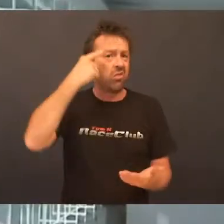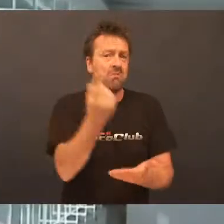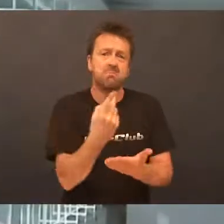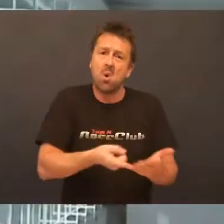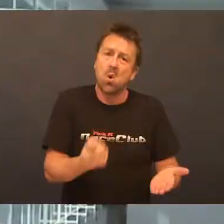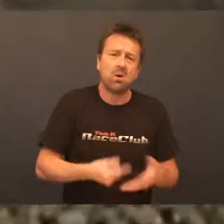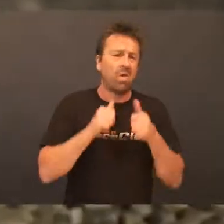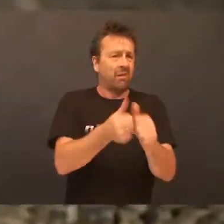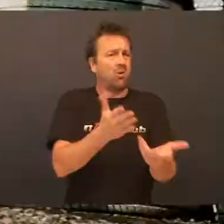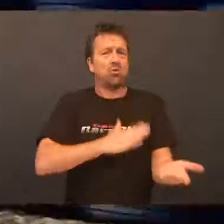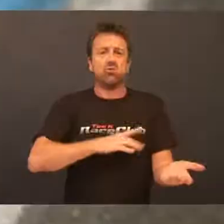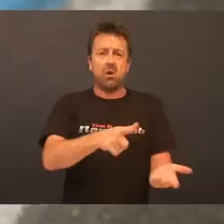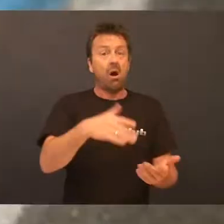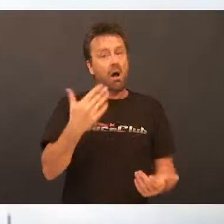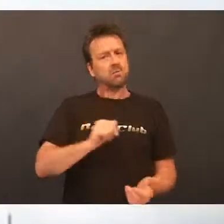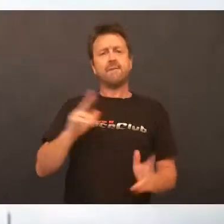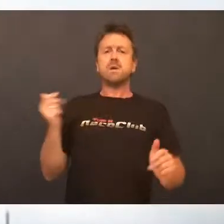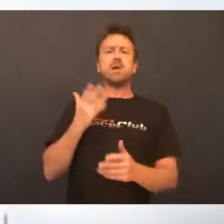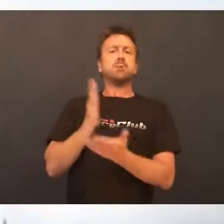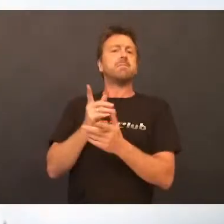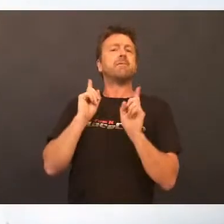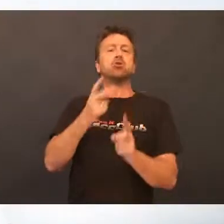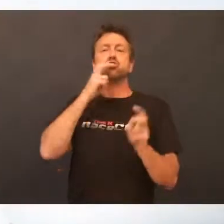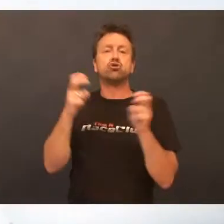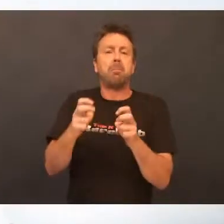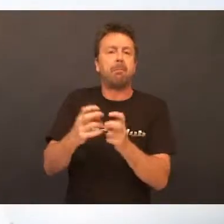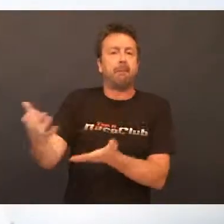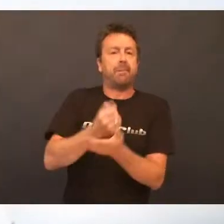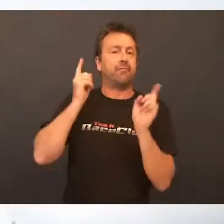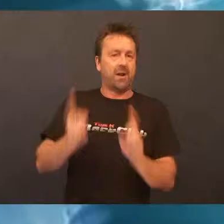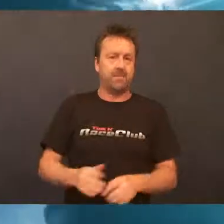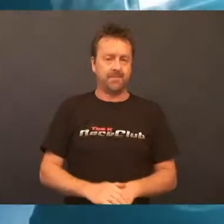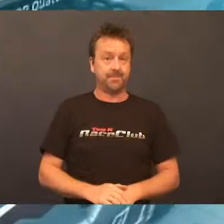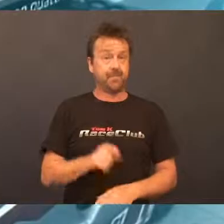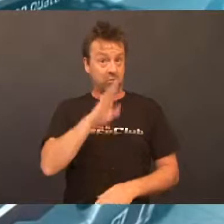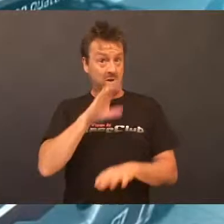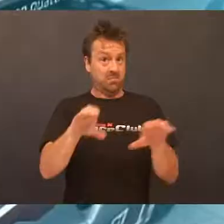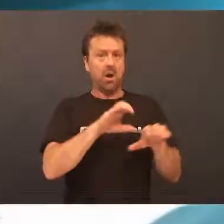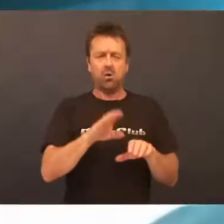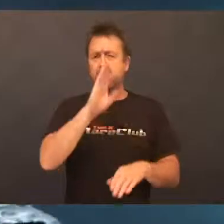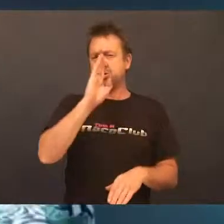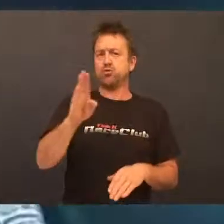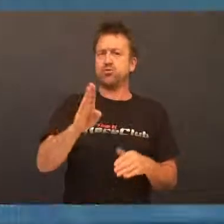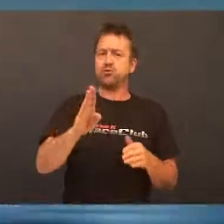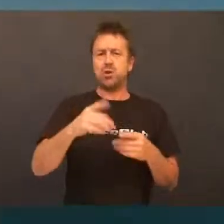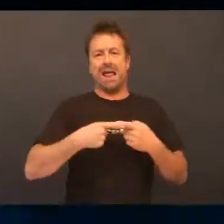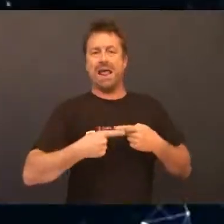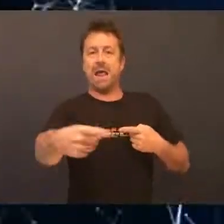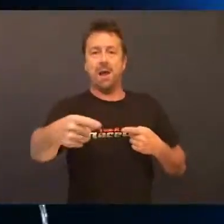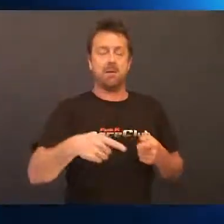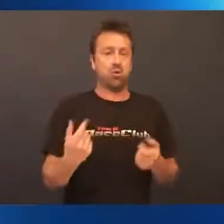tremendous freedom to decide the architecture of his power unit. Henceforth, Le Mans is entering into a new era of motor